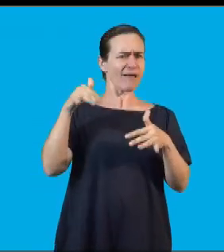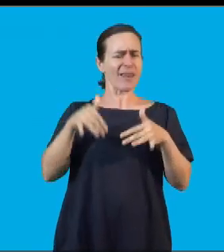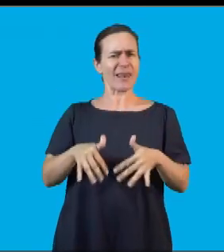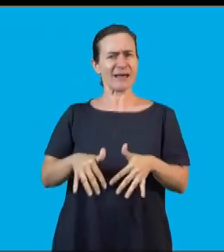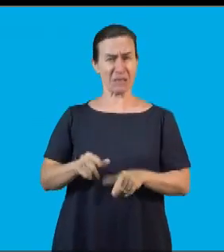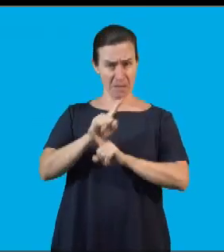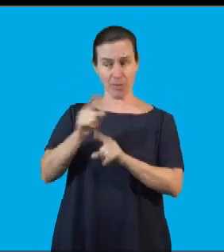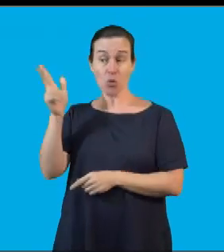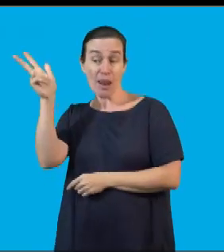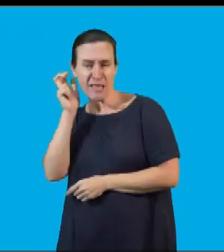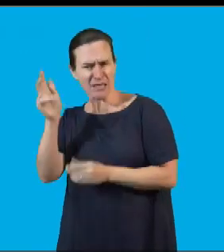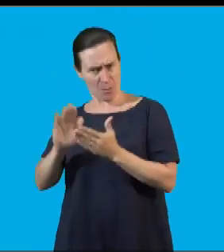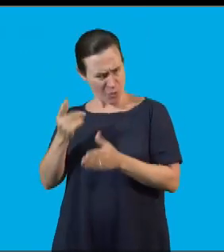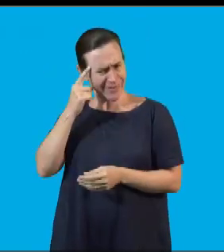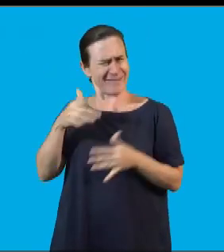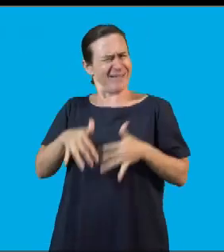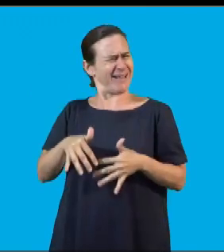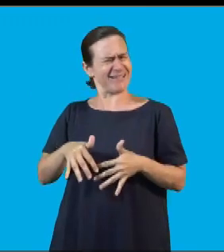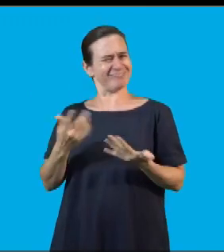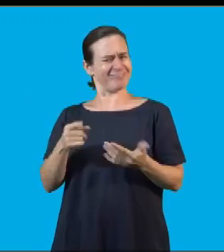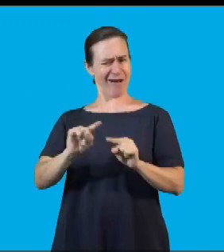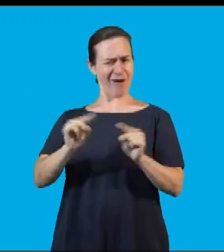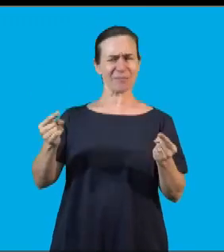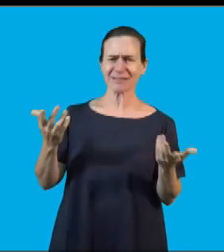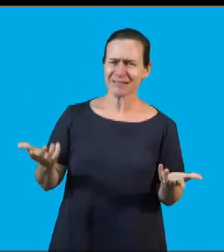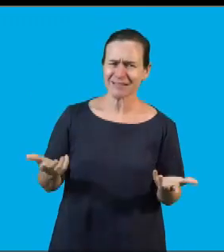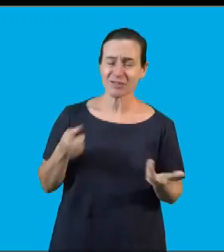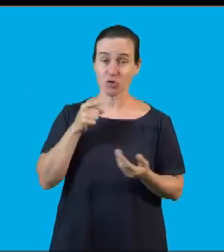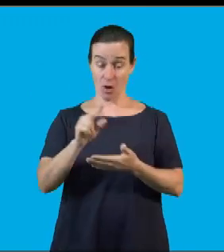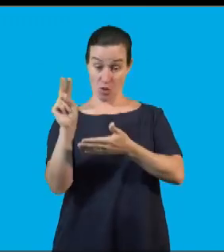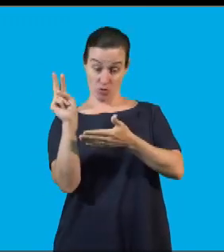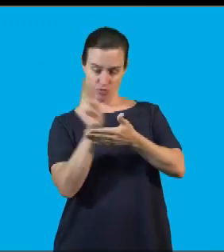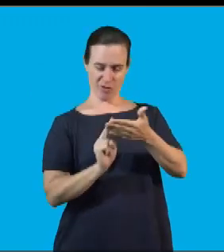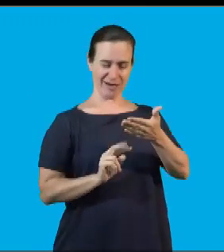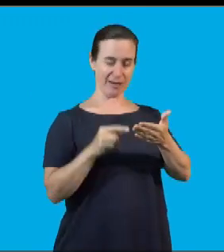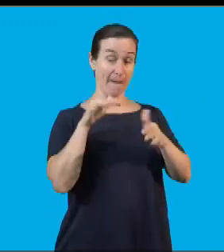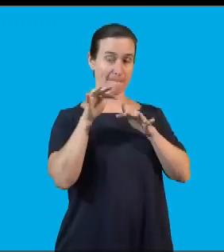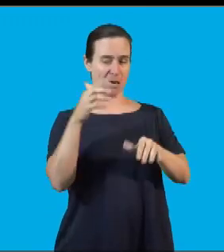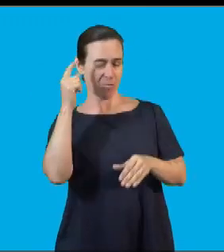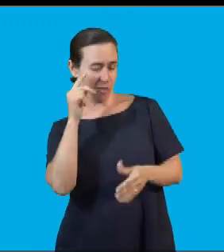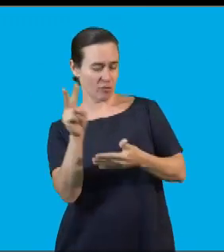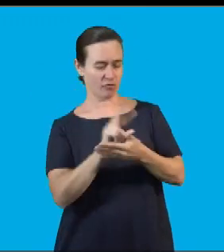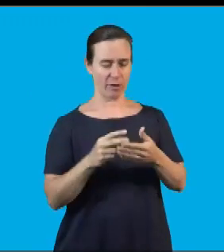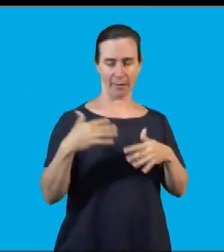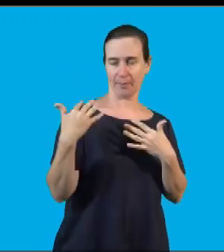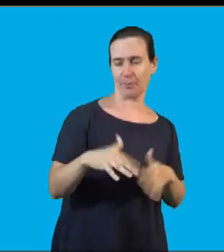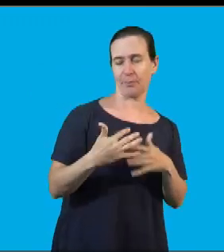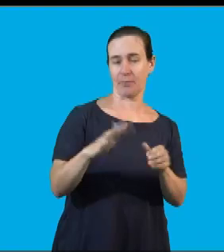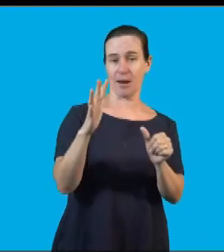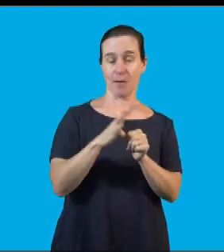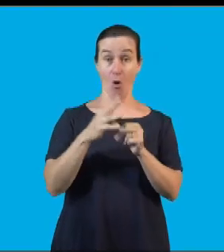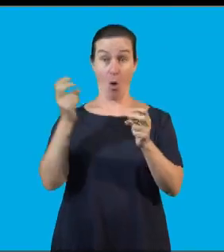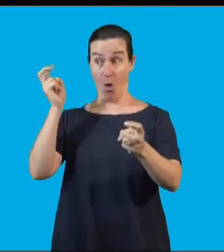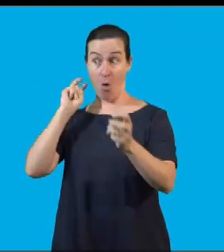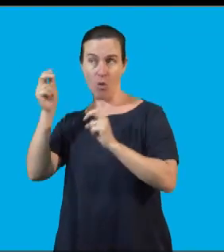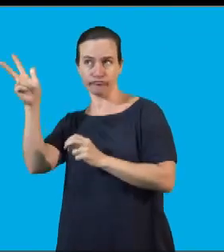to reading the play at home. So that's the idea. Reading is seen as more important and